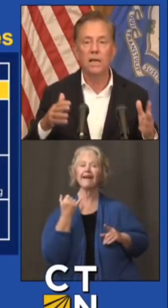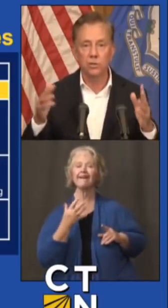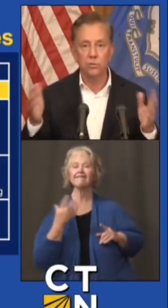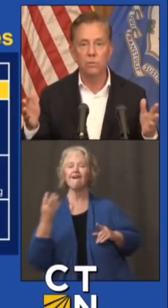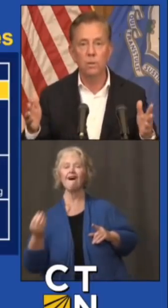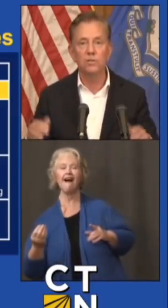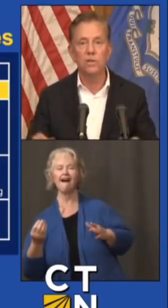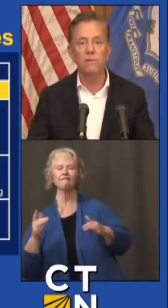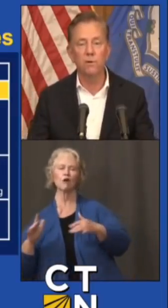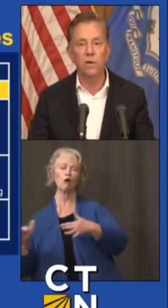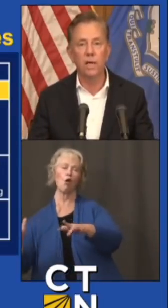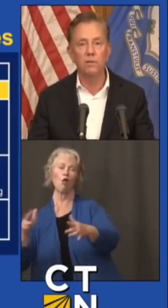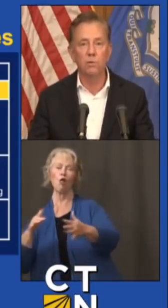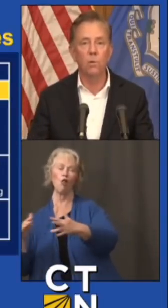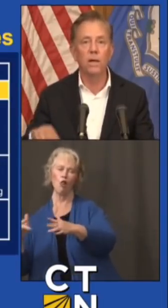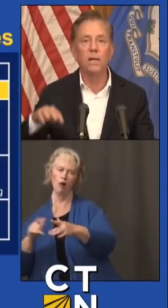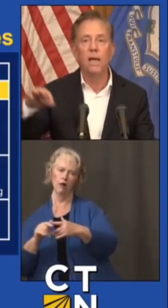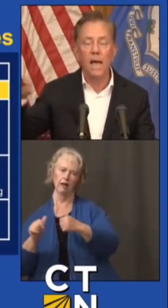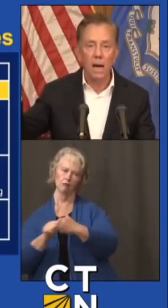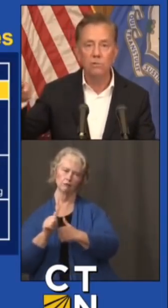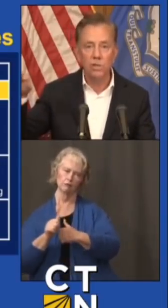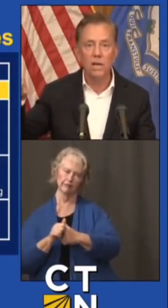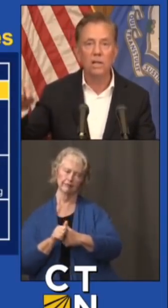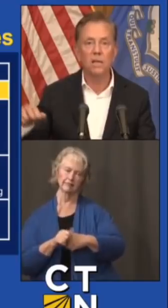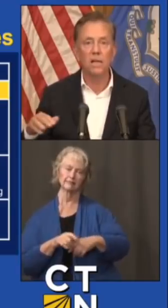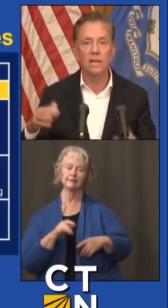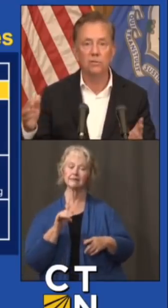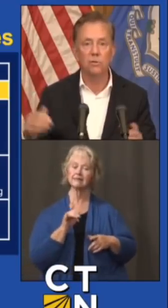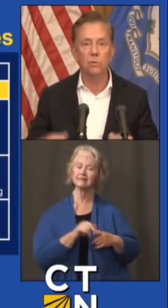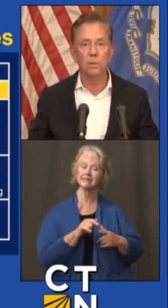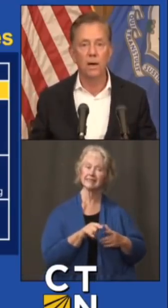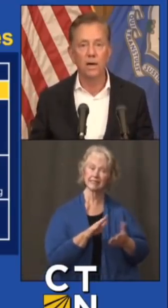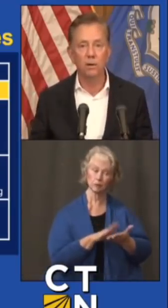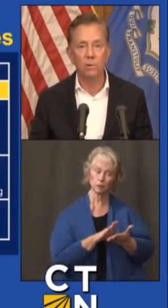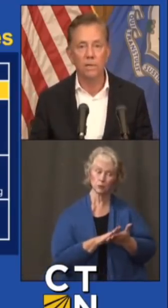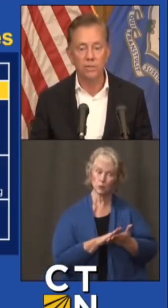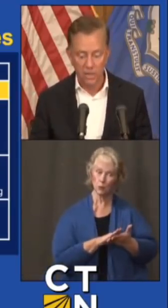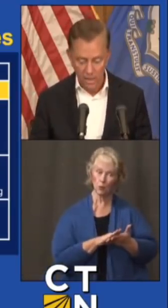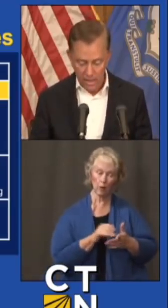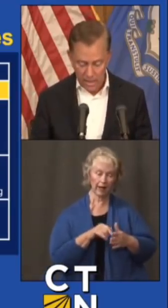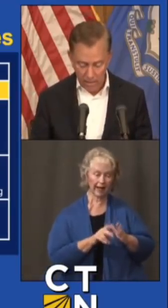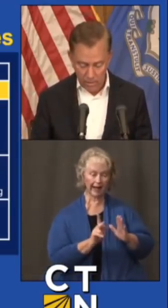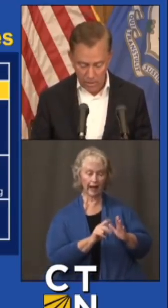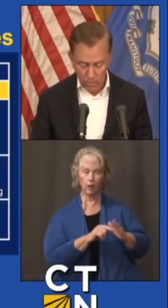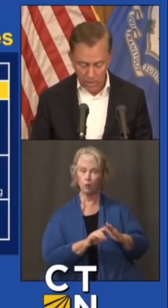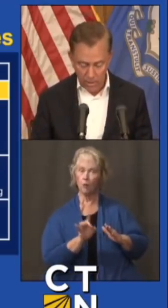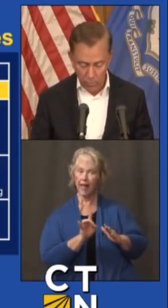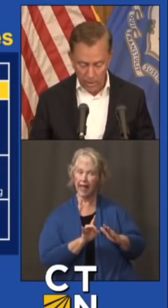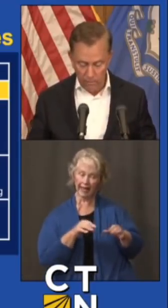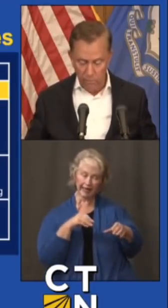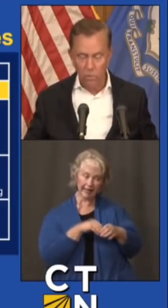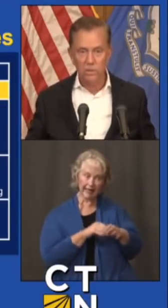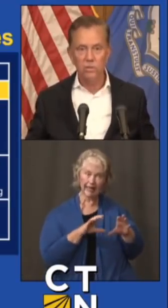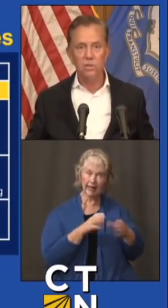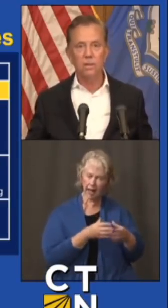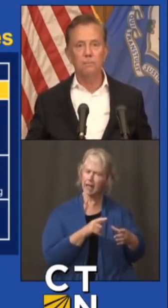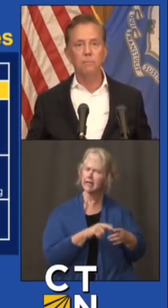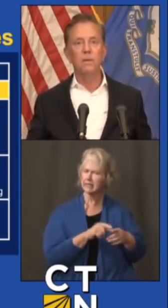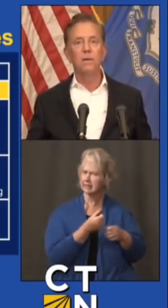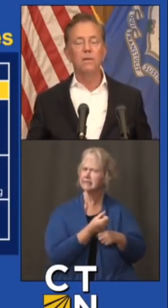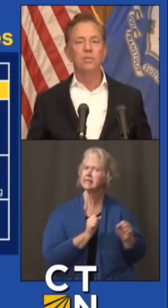the classroom, much safer, K through 8. Outside of the classroom, higher risk. That was what they